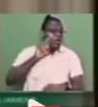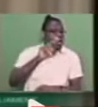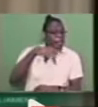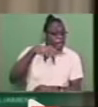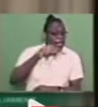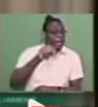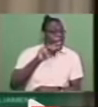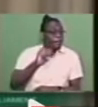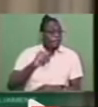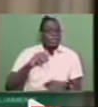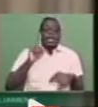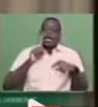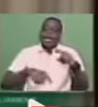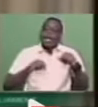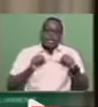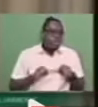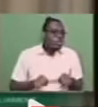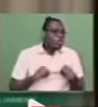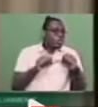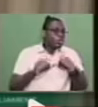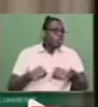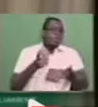has completely expired now.